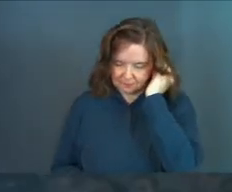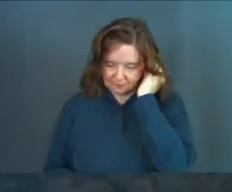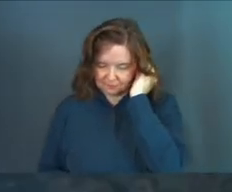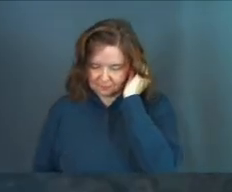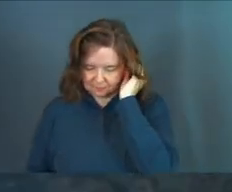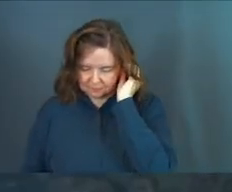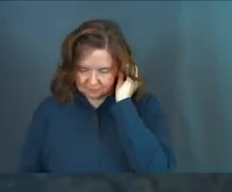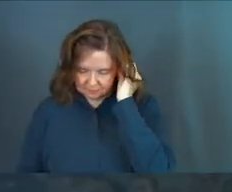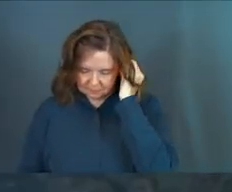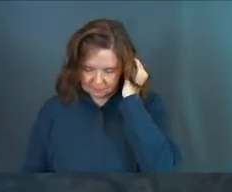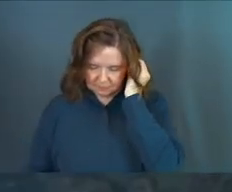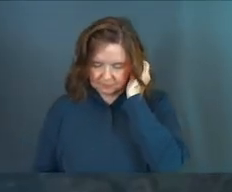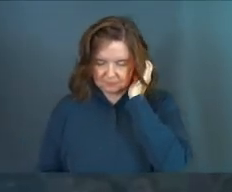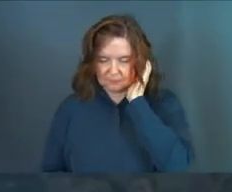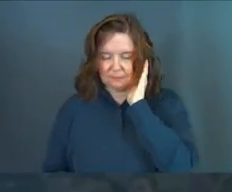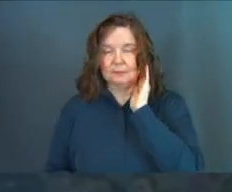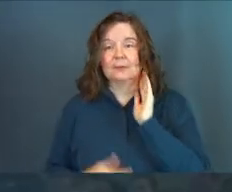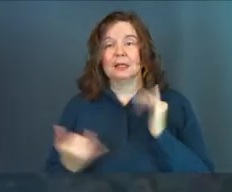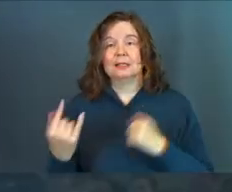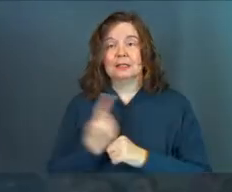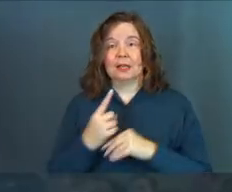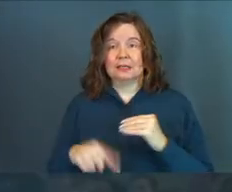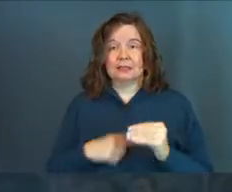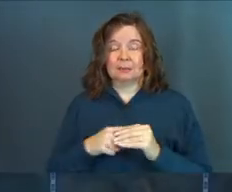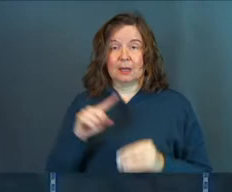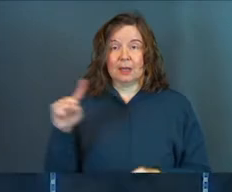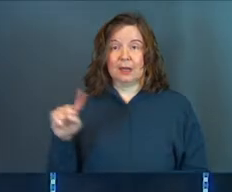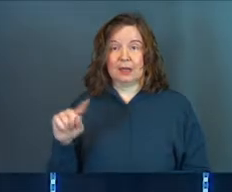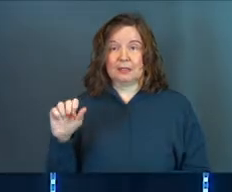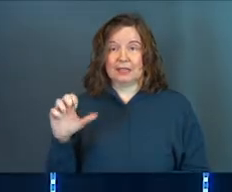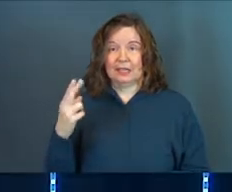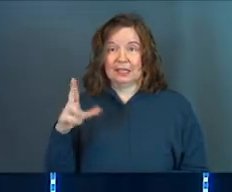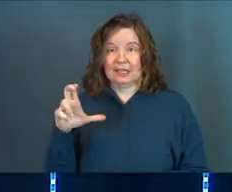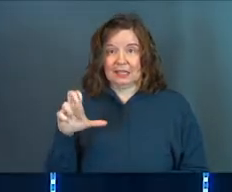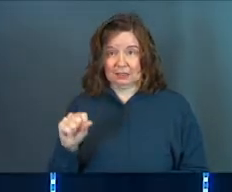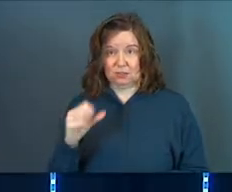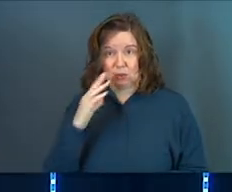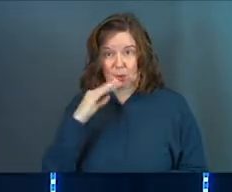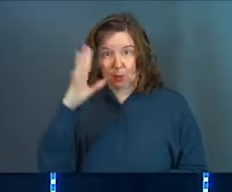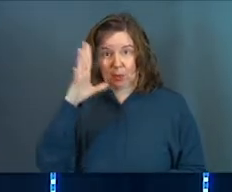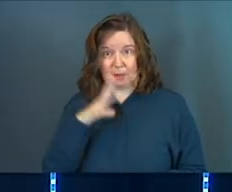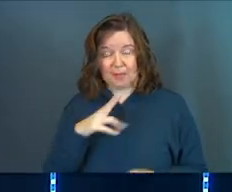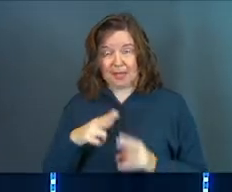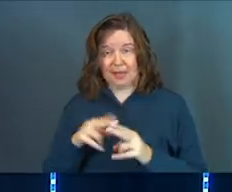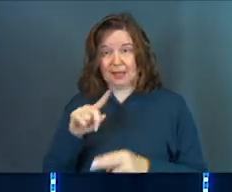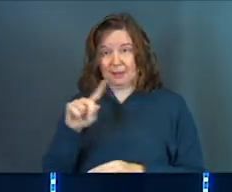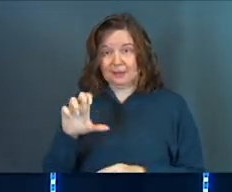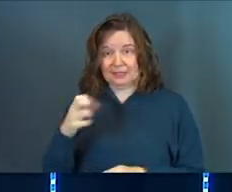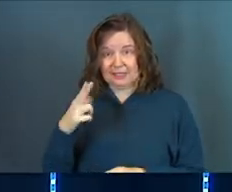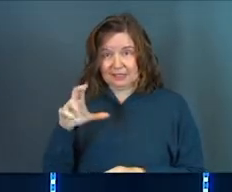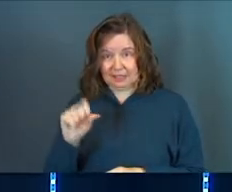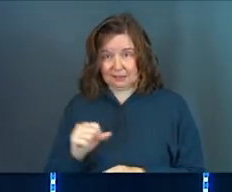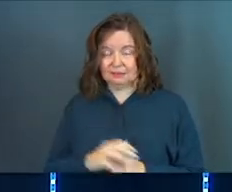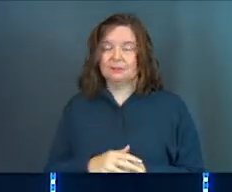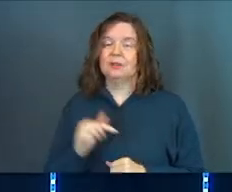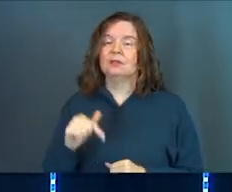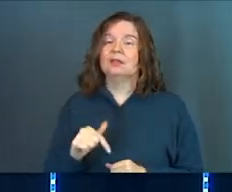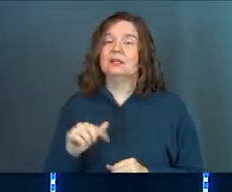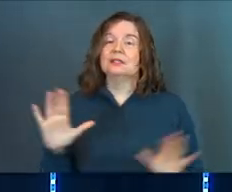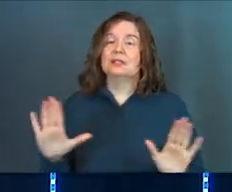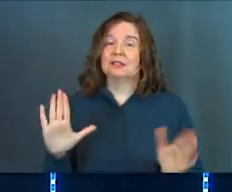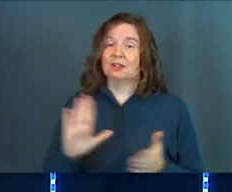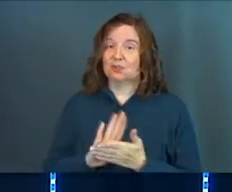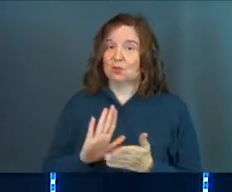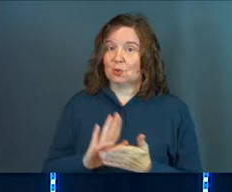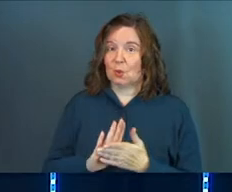Amen. Today is about Zacchaeus. Do you know Zacchaeus? Anybody know Zacchaeus? All right, so this is a